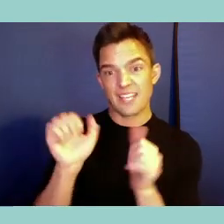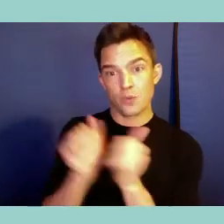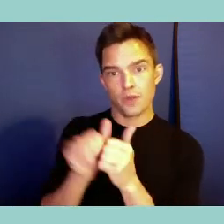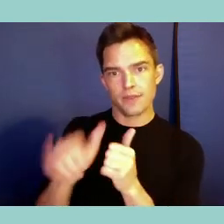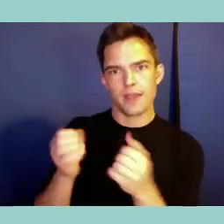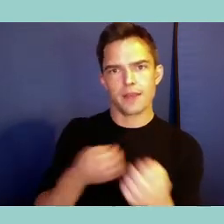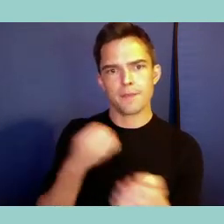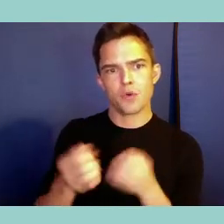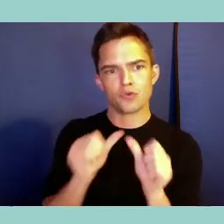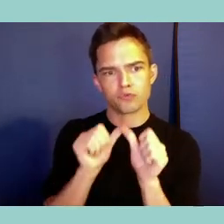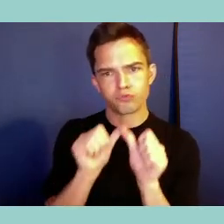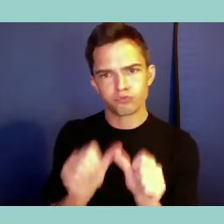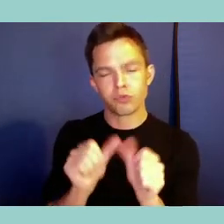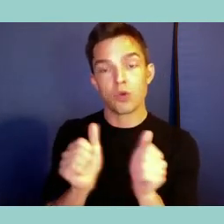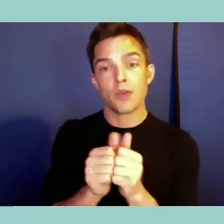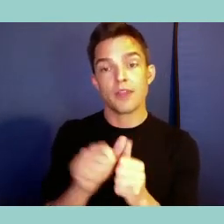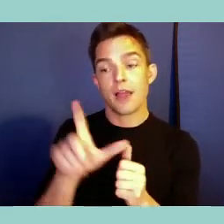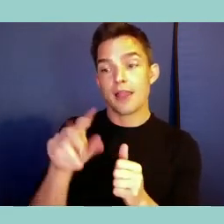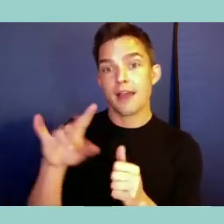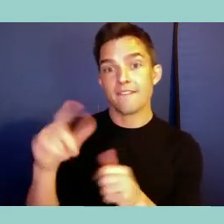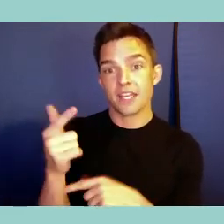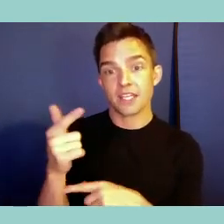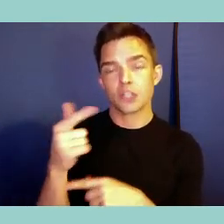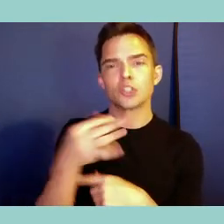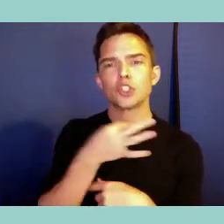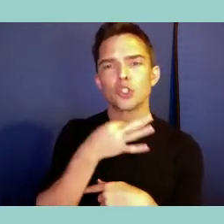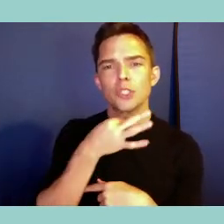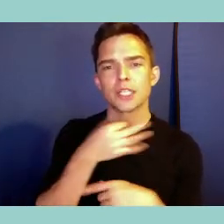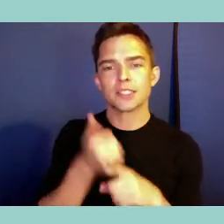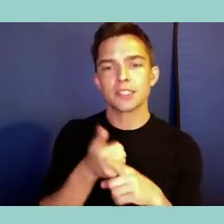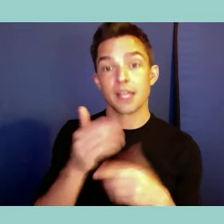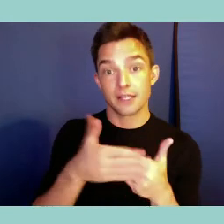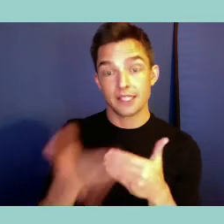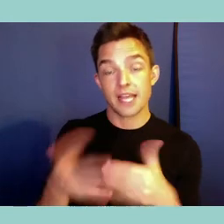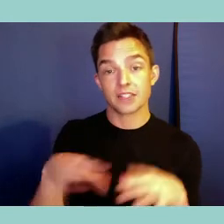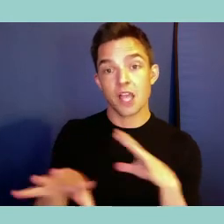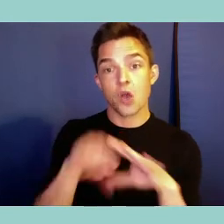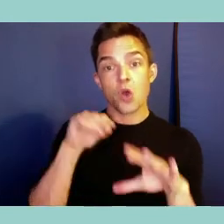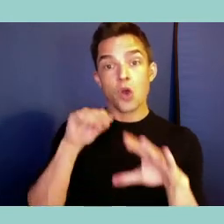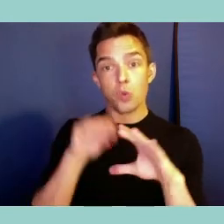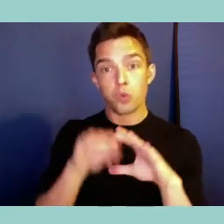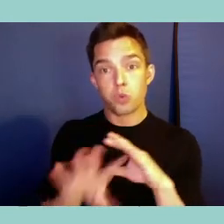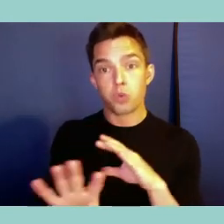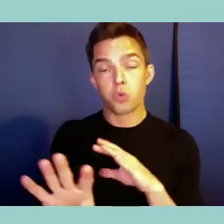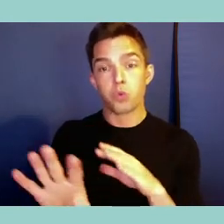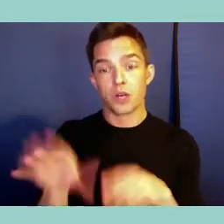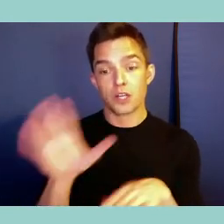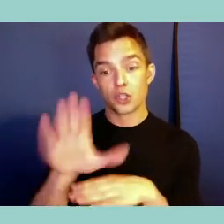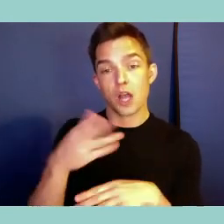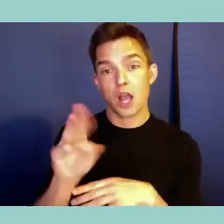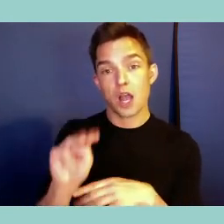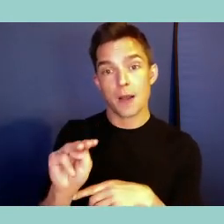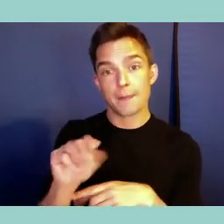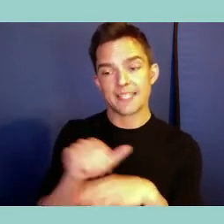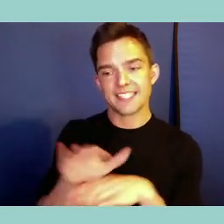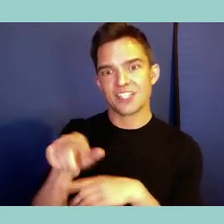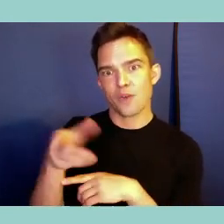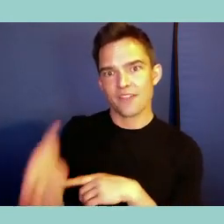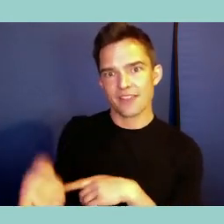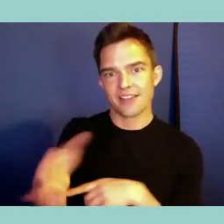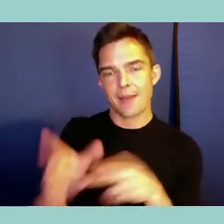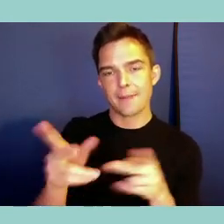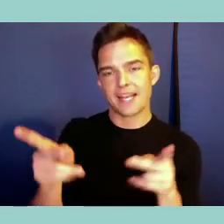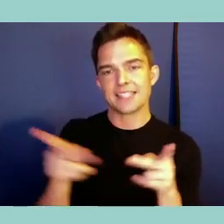Continue to be with the emotion with a loving curiosity, and on your next exhale, send your hum to